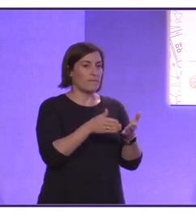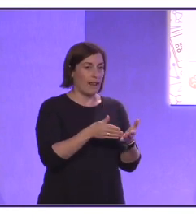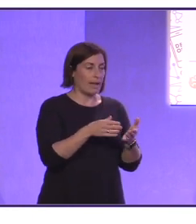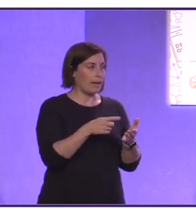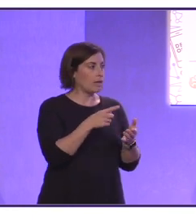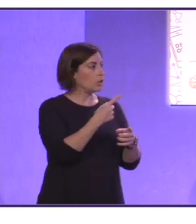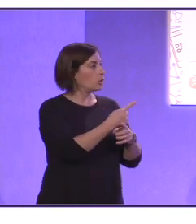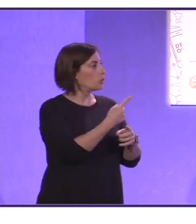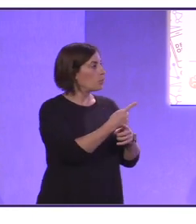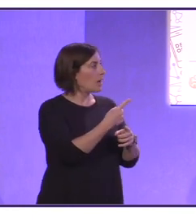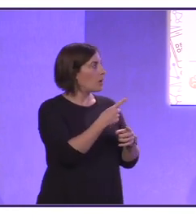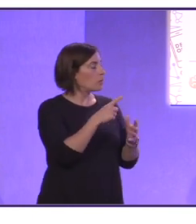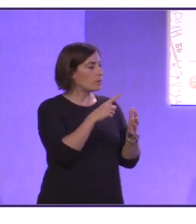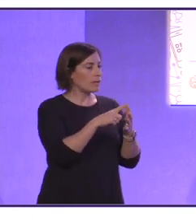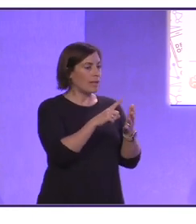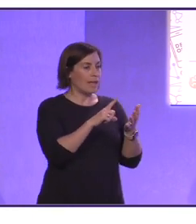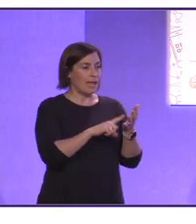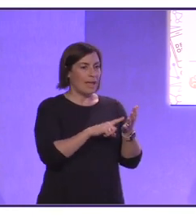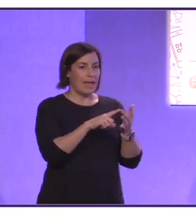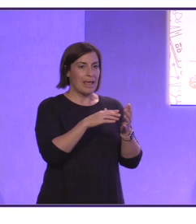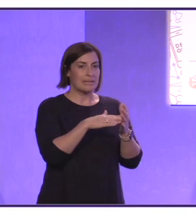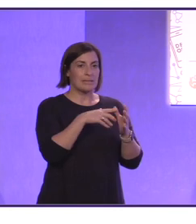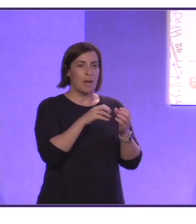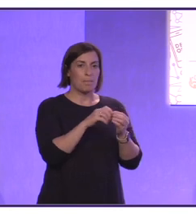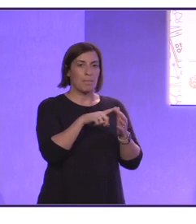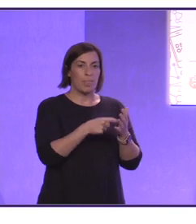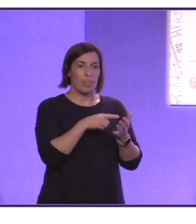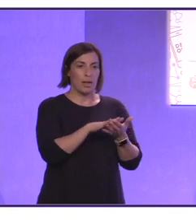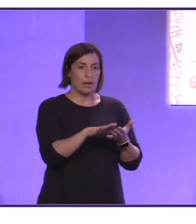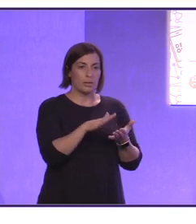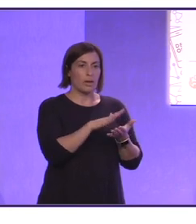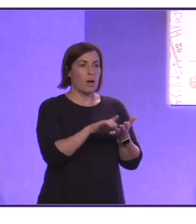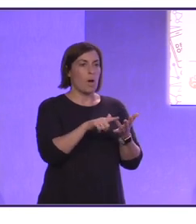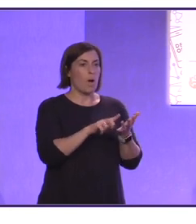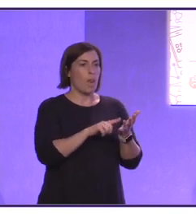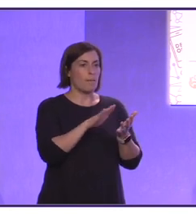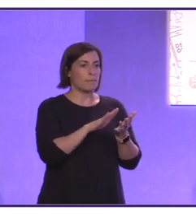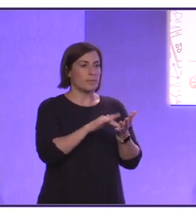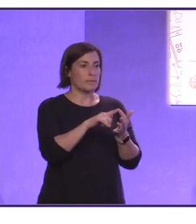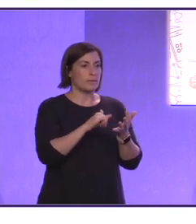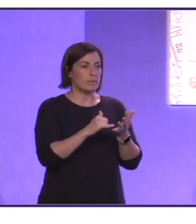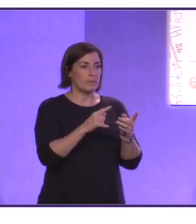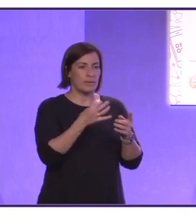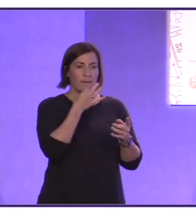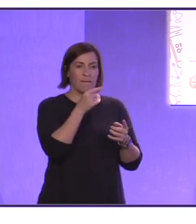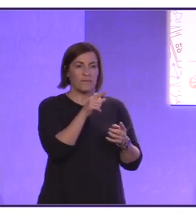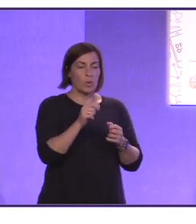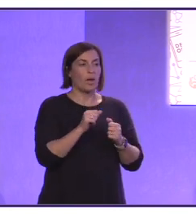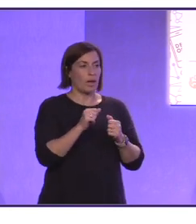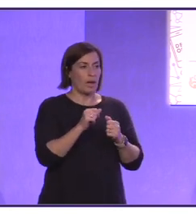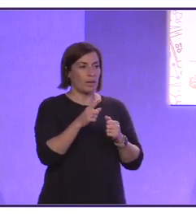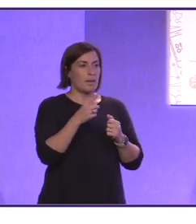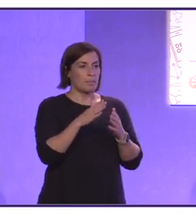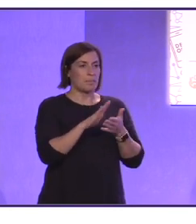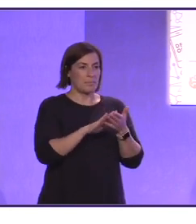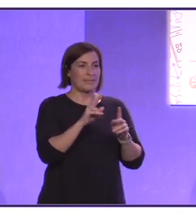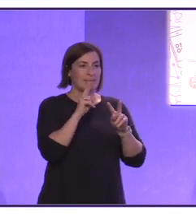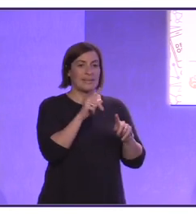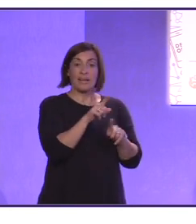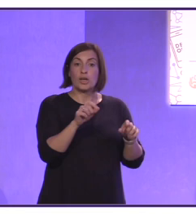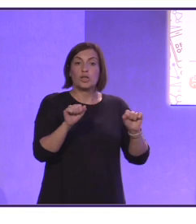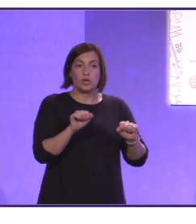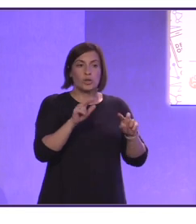and Theranos, founded in 2003. I've seen one or two nods, so I think some people have seen it. If you haven't seen it, I really recommend it.